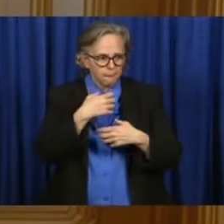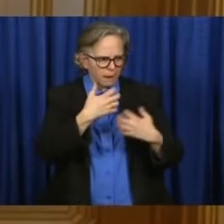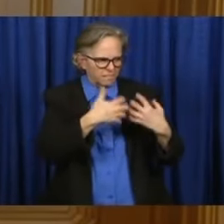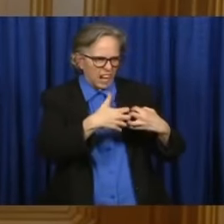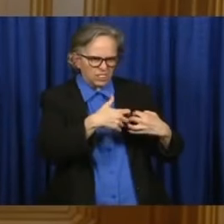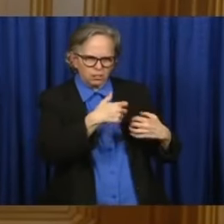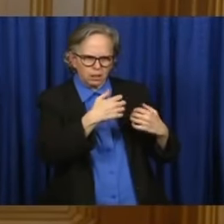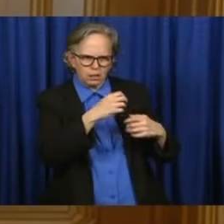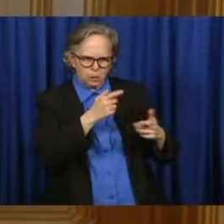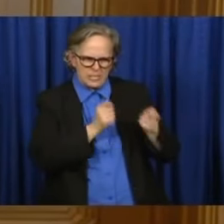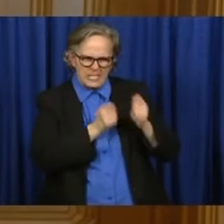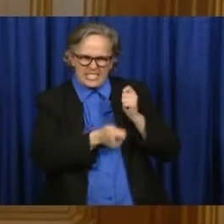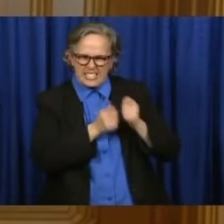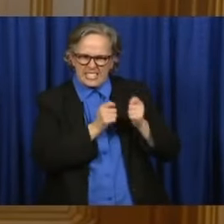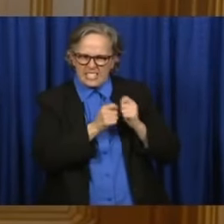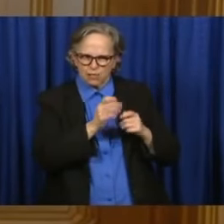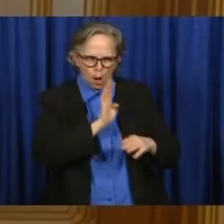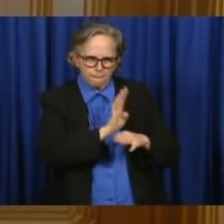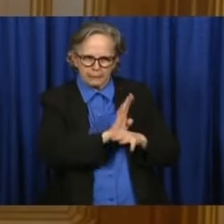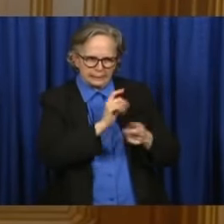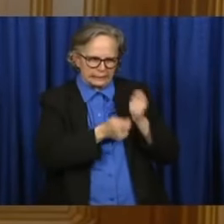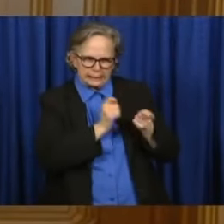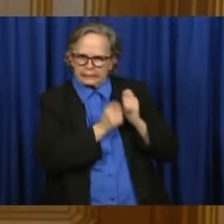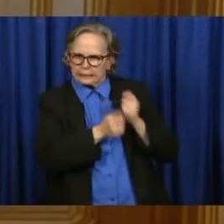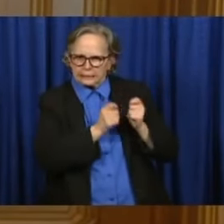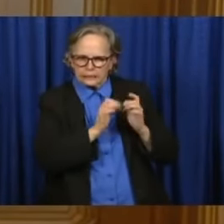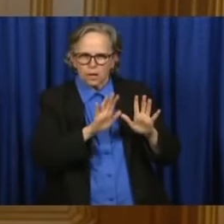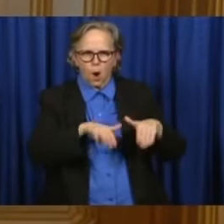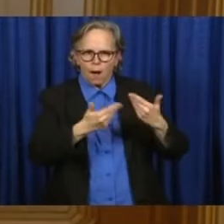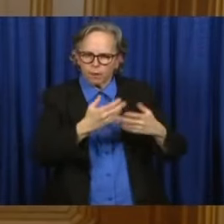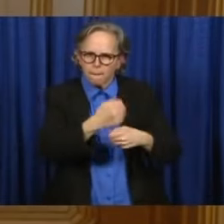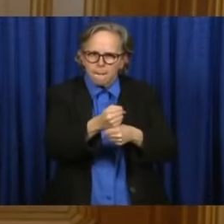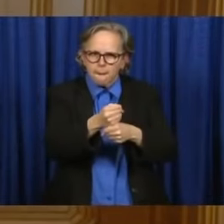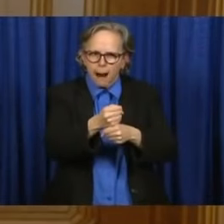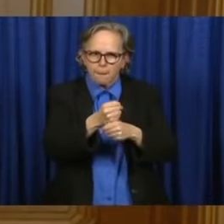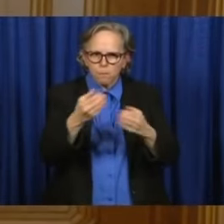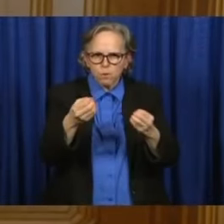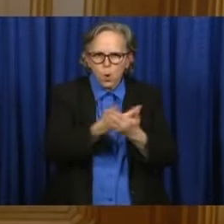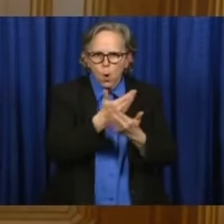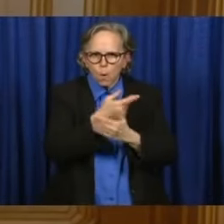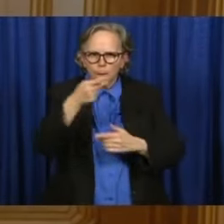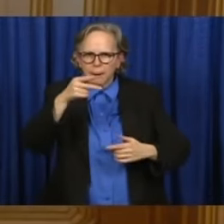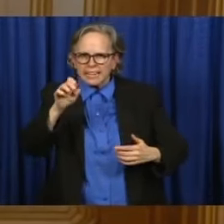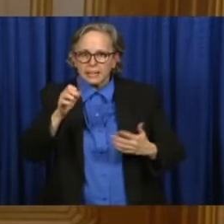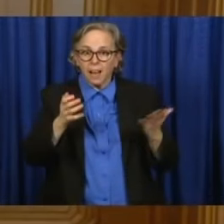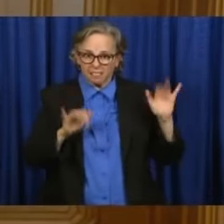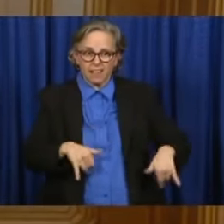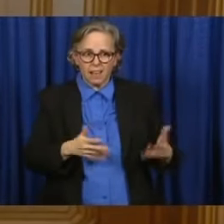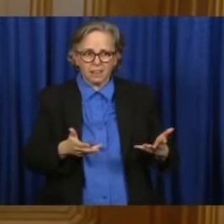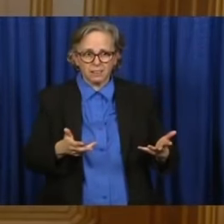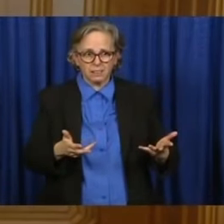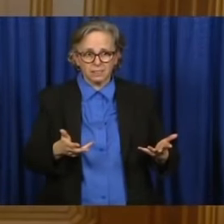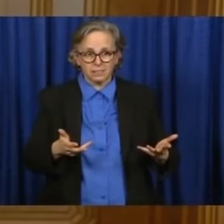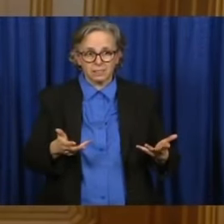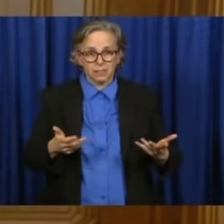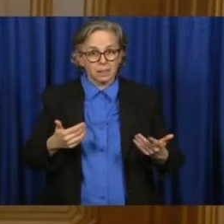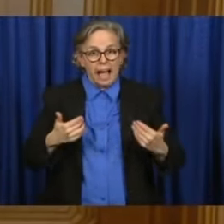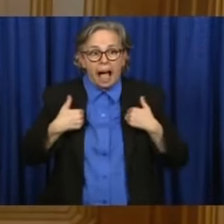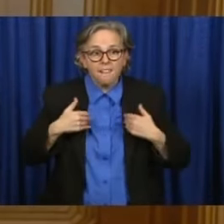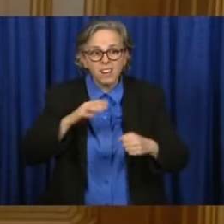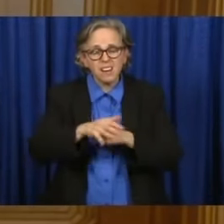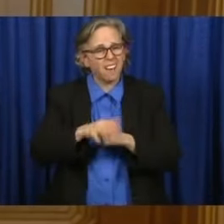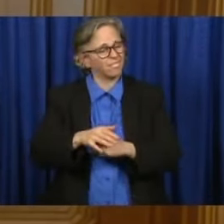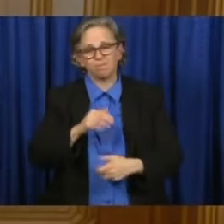retooling, regrouping, and starting to make some of this. But no, we do not have enough, and that's